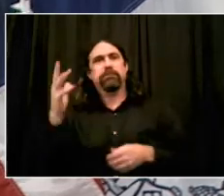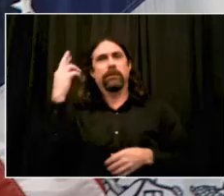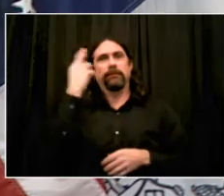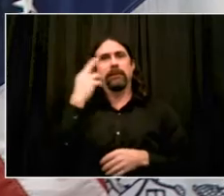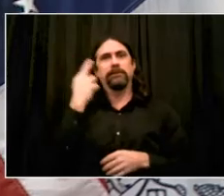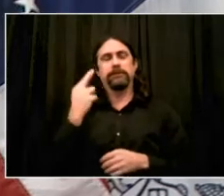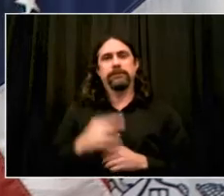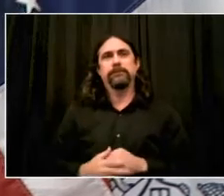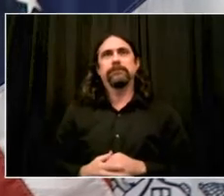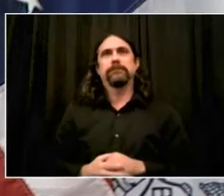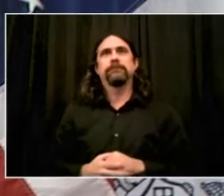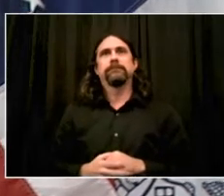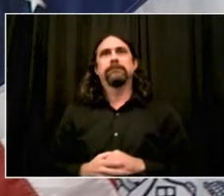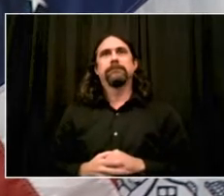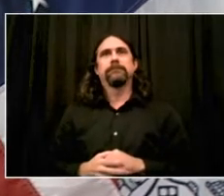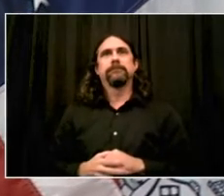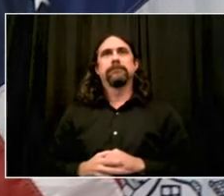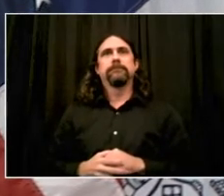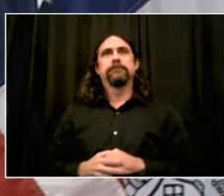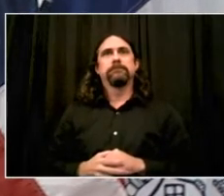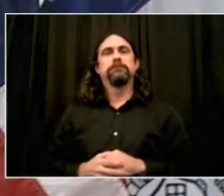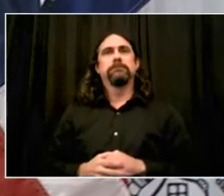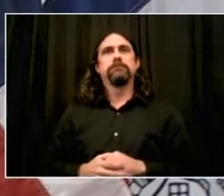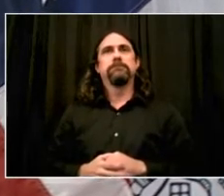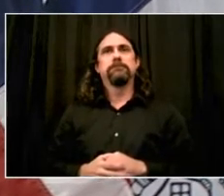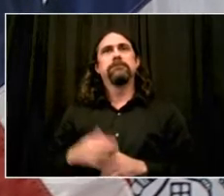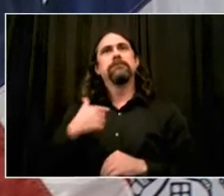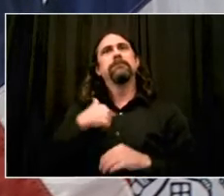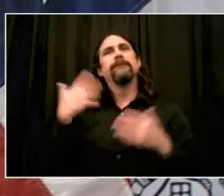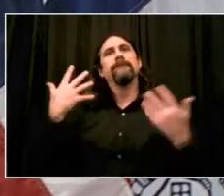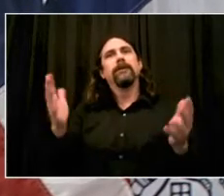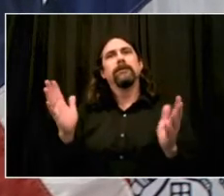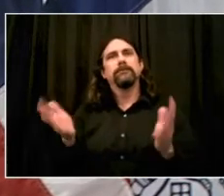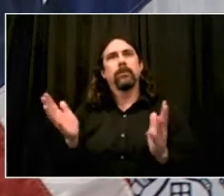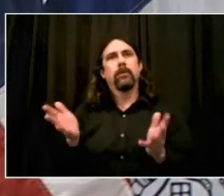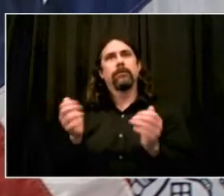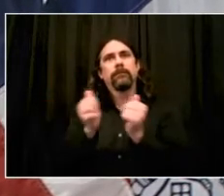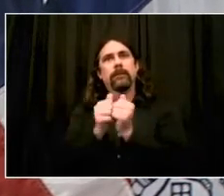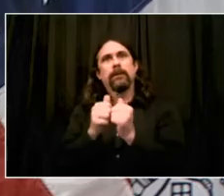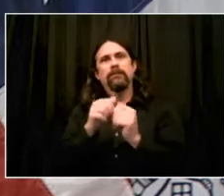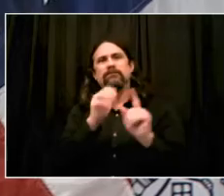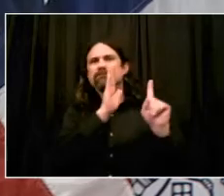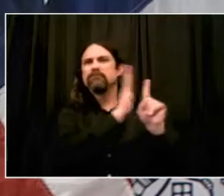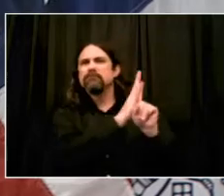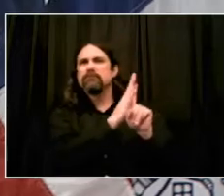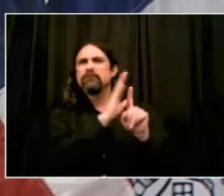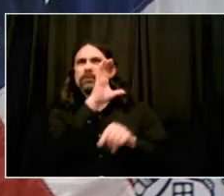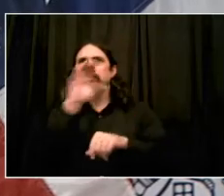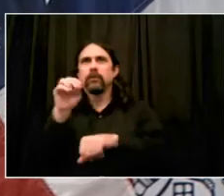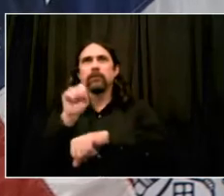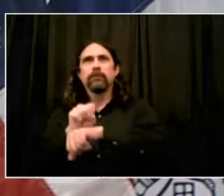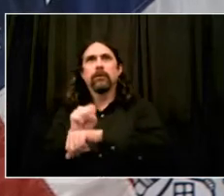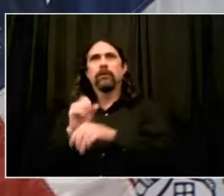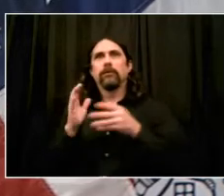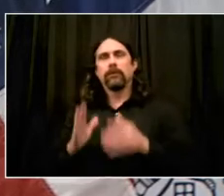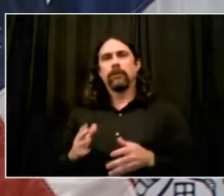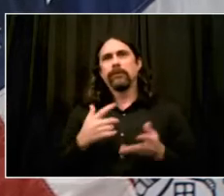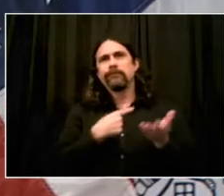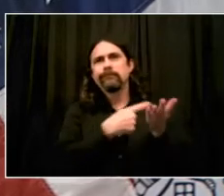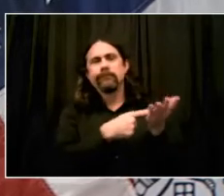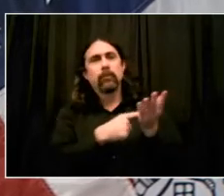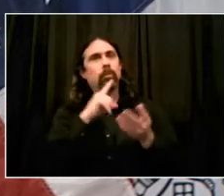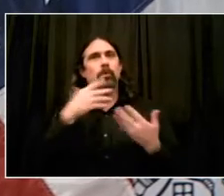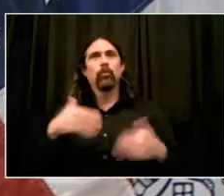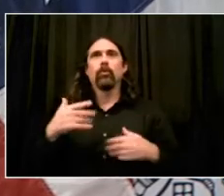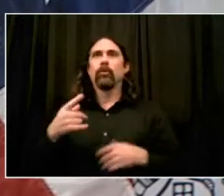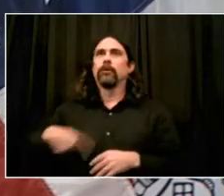colleagues on the extraordinary majority you now have in the state Senate, which I think opens the door for new and important actions to be taken for